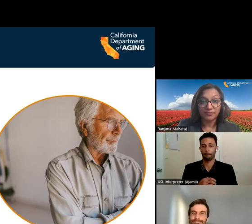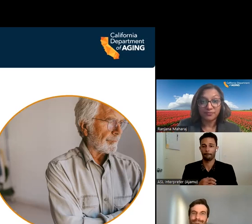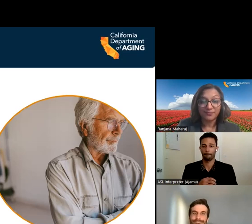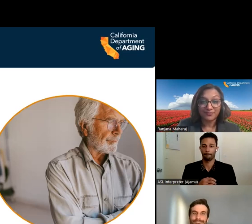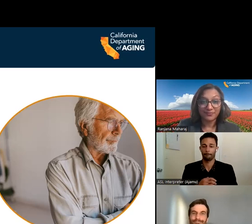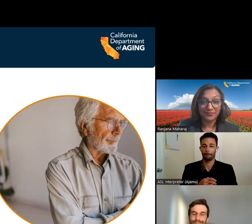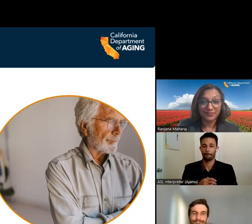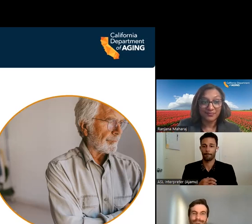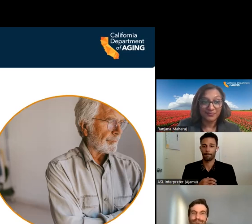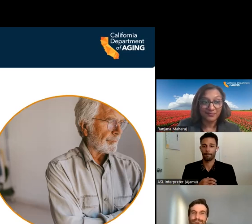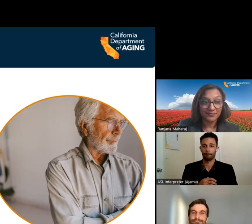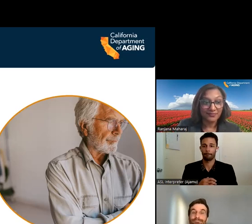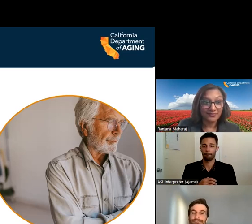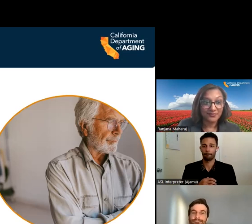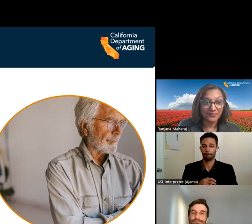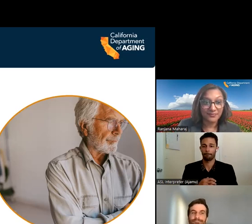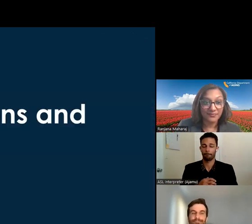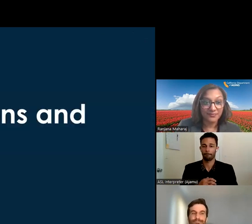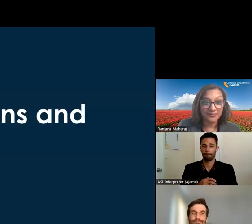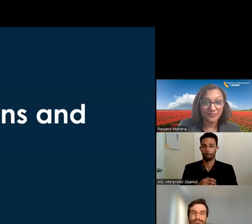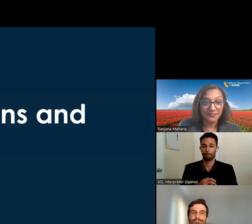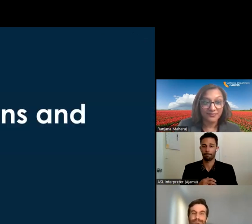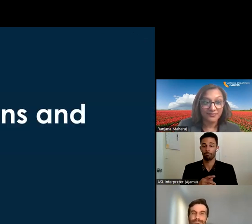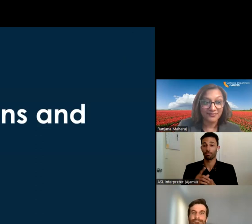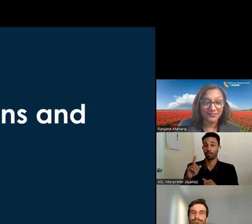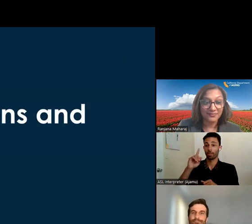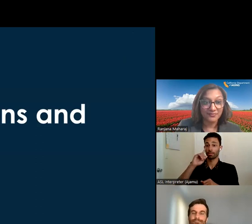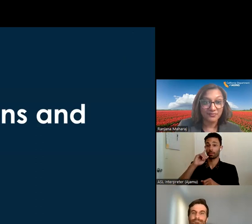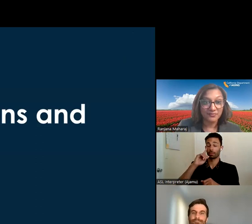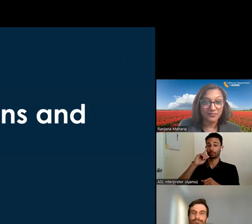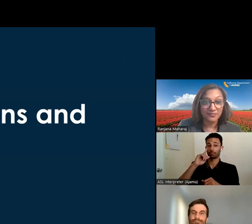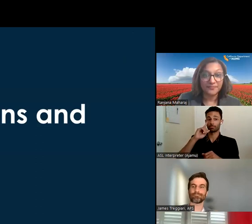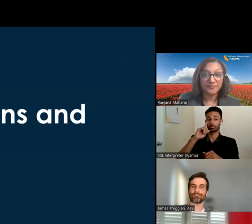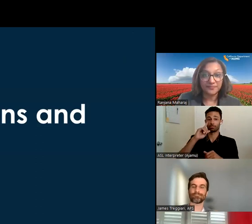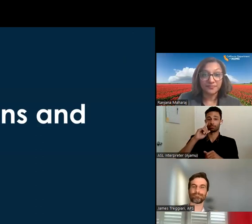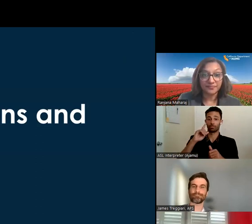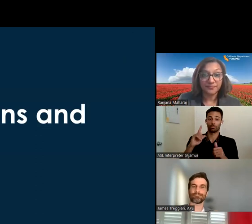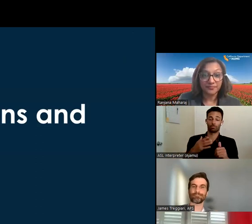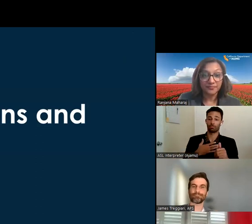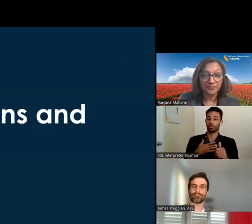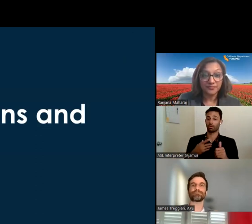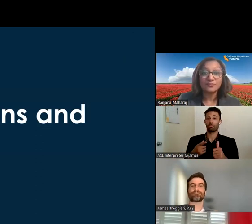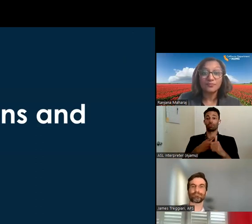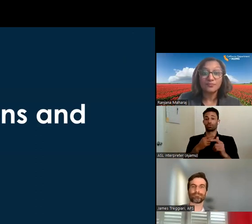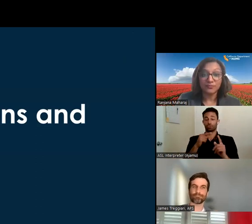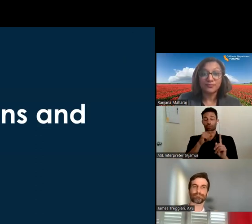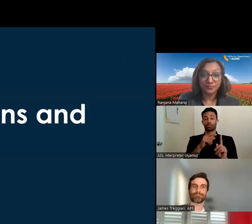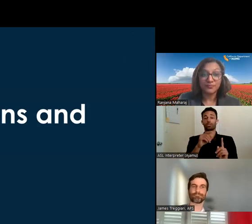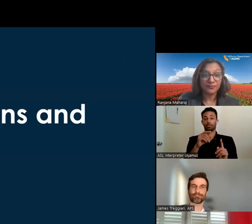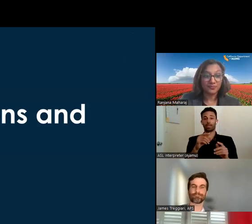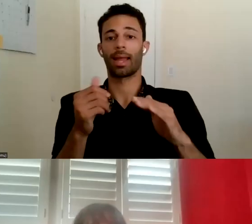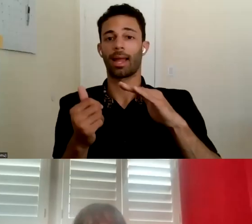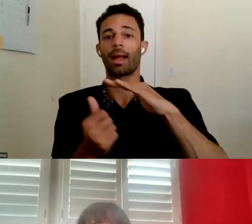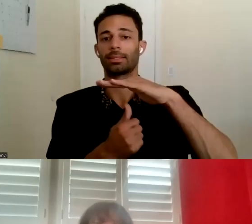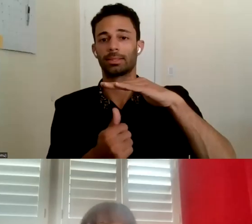You know what, I think what jumps out at me right away is the fact that we're dealing with isolation, which what we've heard